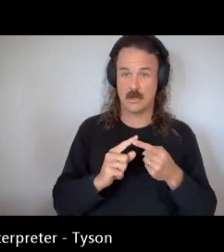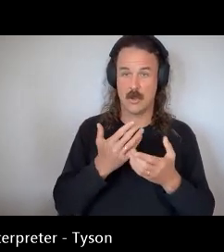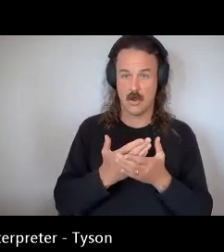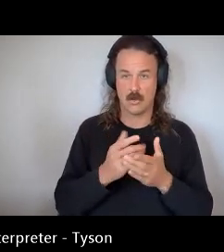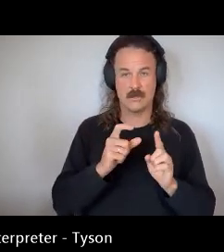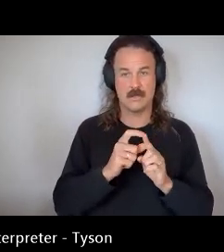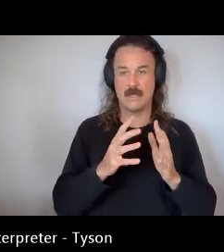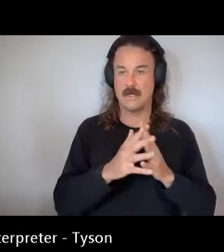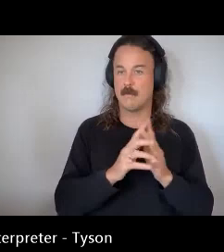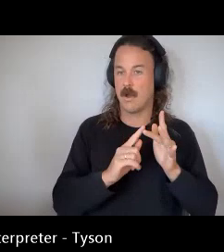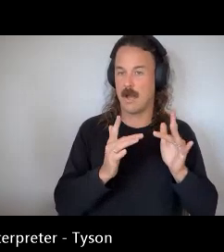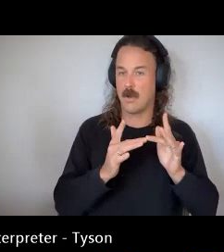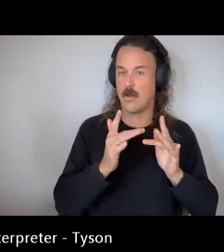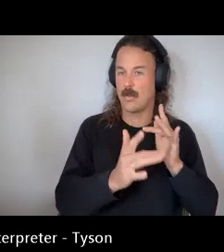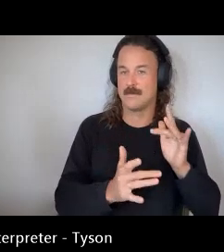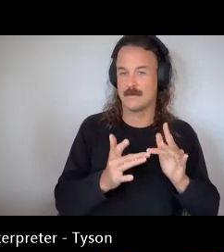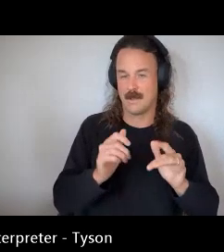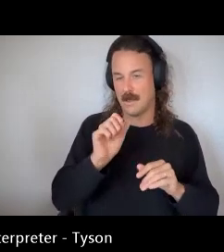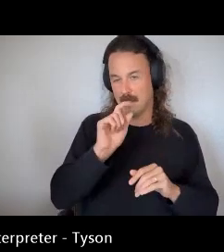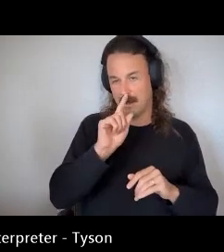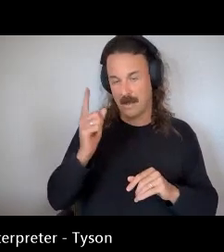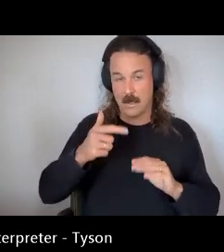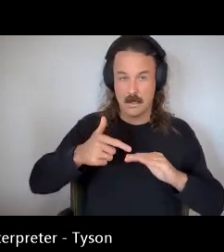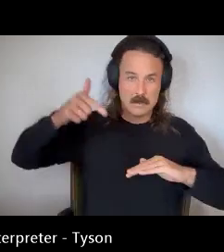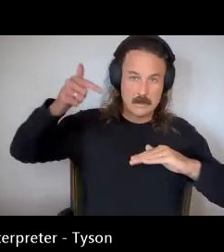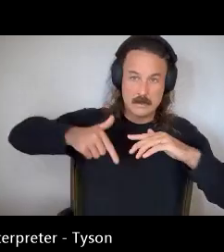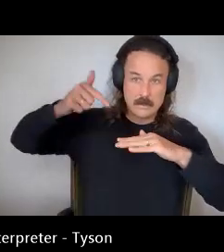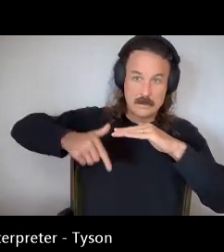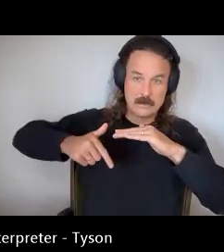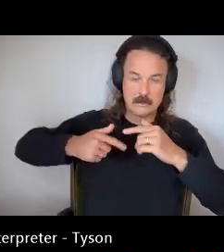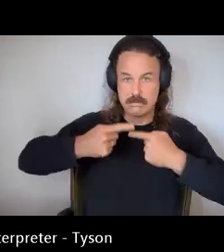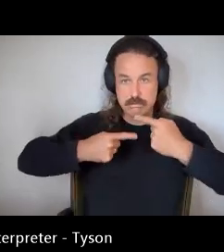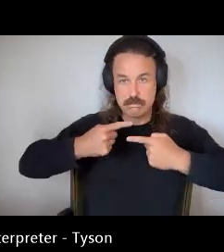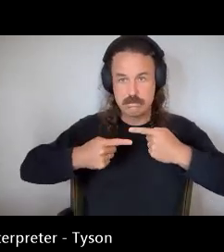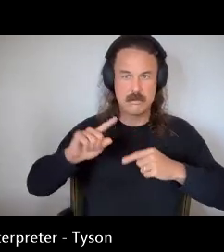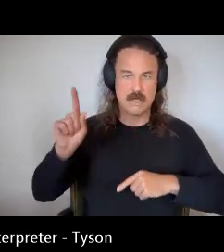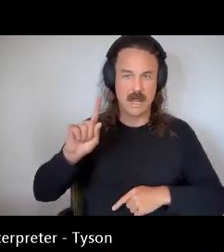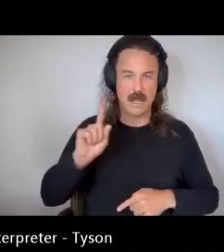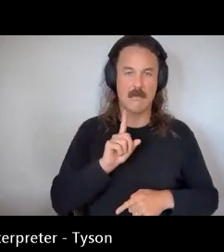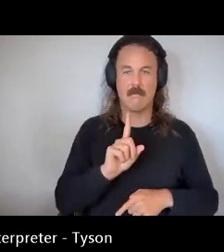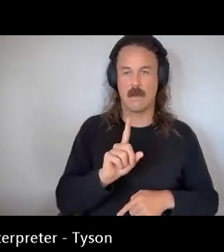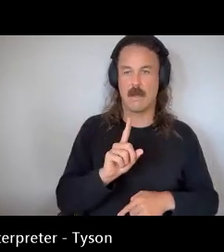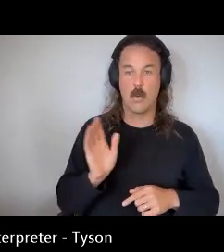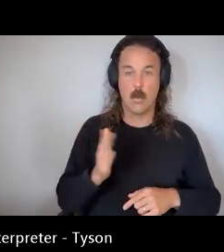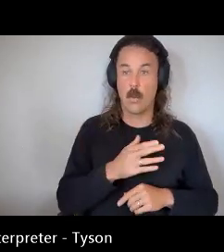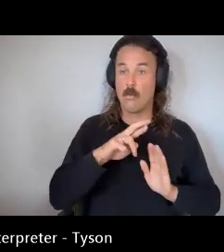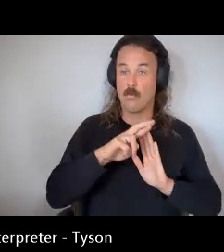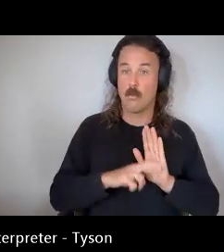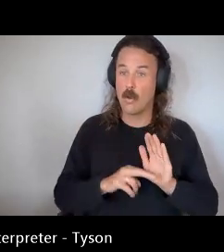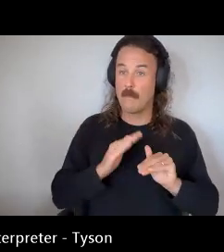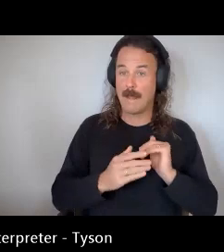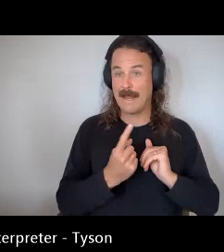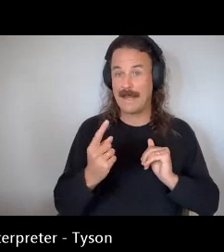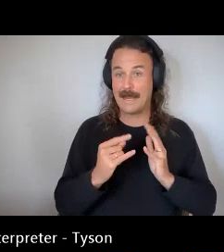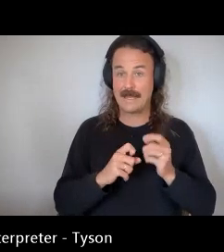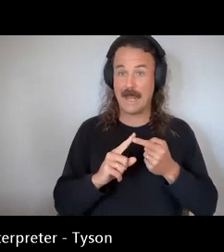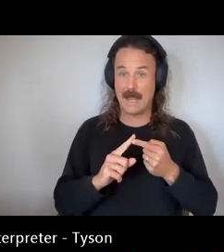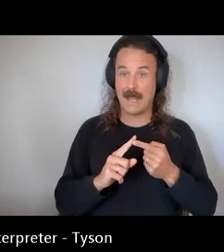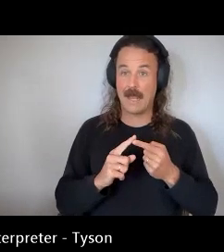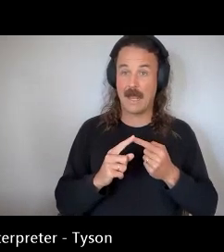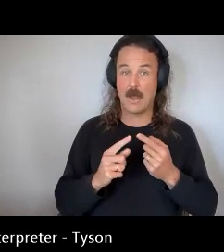can't go into that in much detail, but all of the reports on those stages are available on the